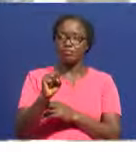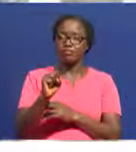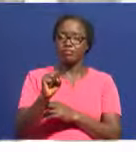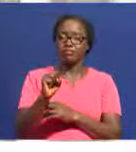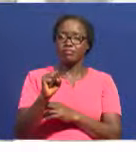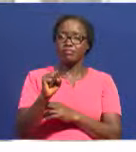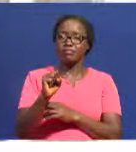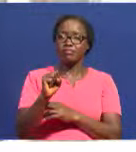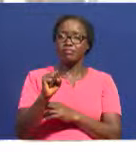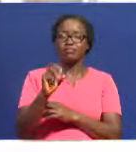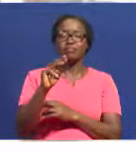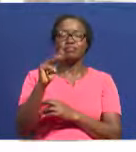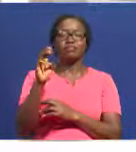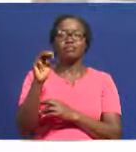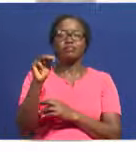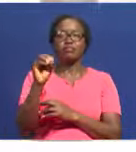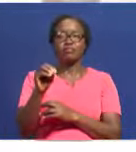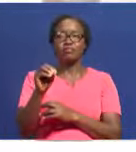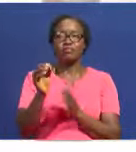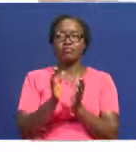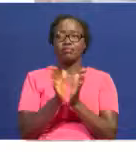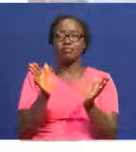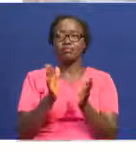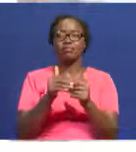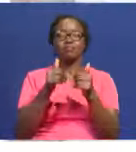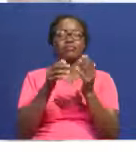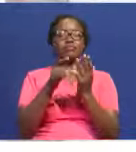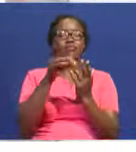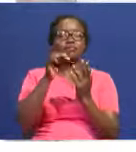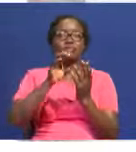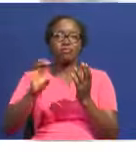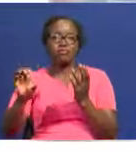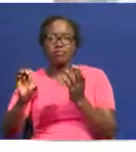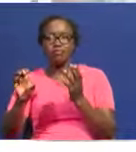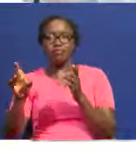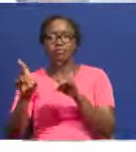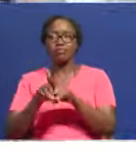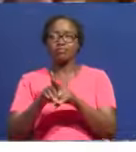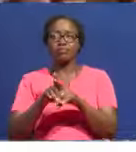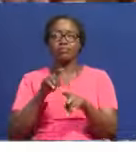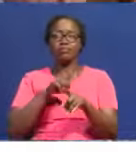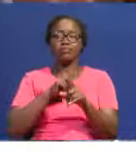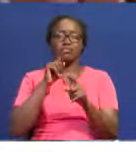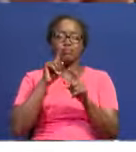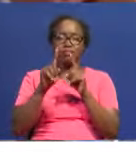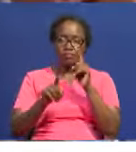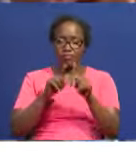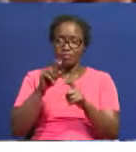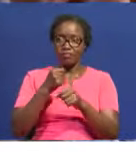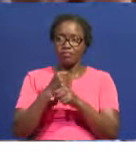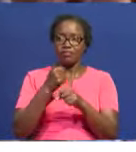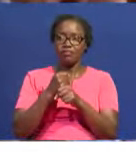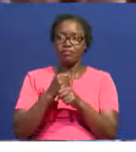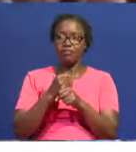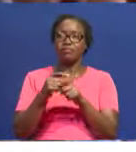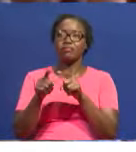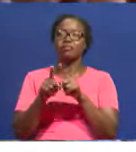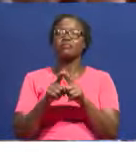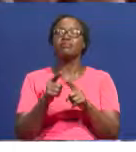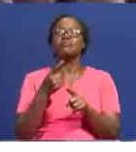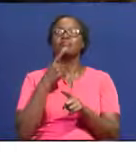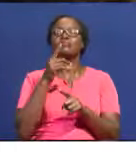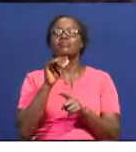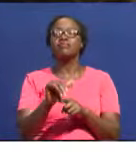CSs, and a memorandum by the public on nominees will come in handy during the vetting exercise. The MPs further